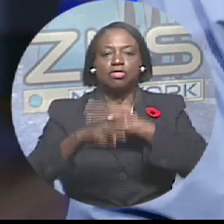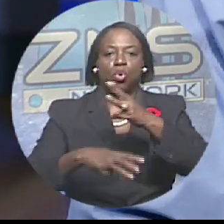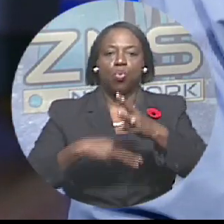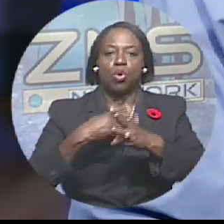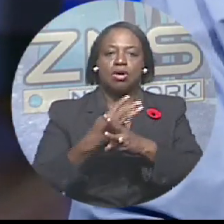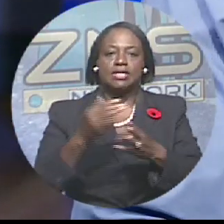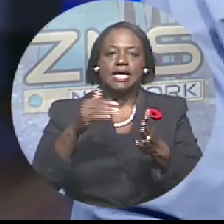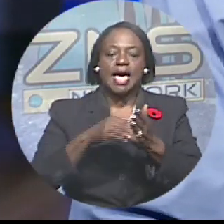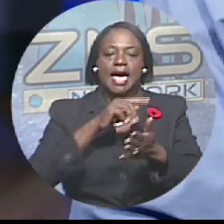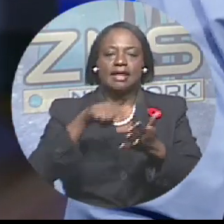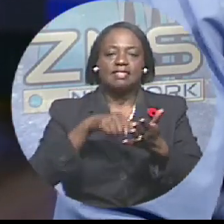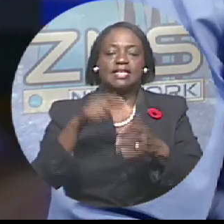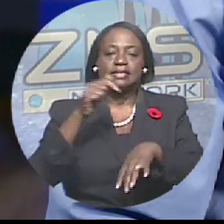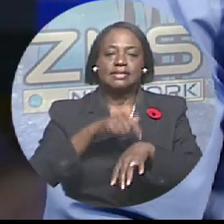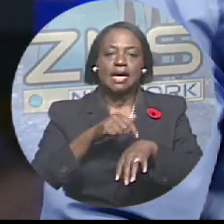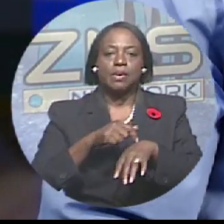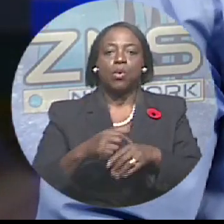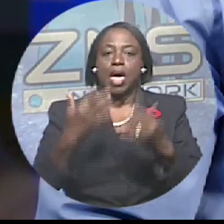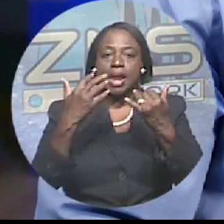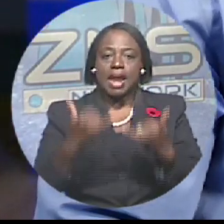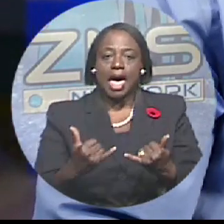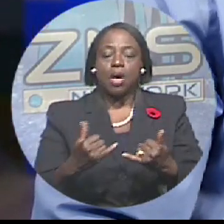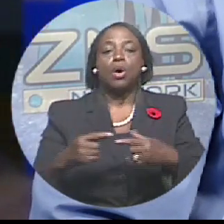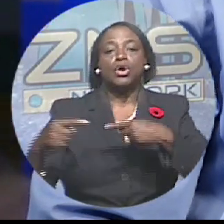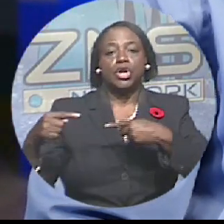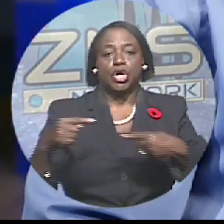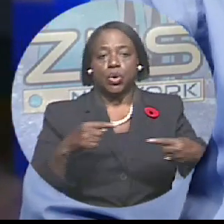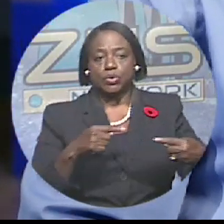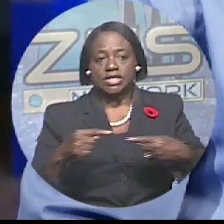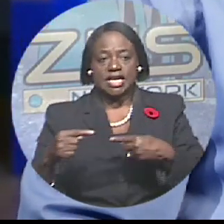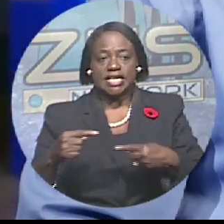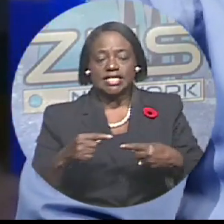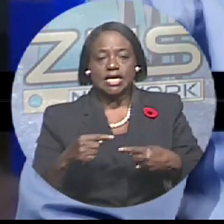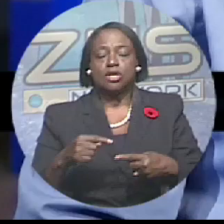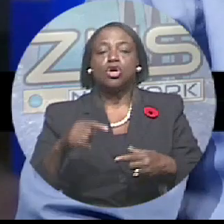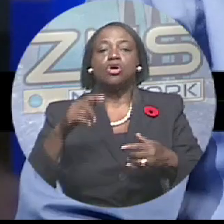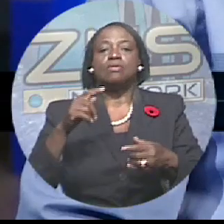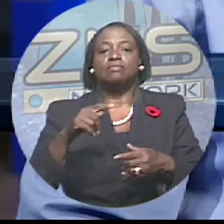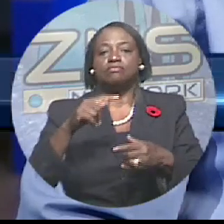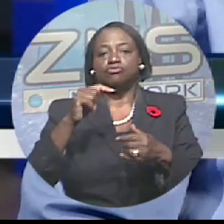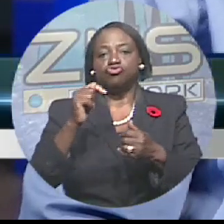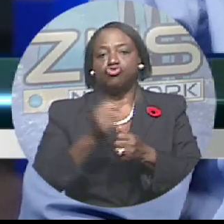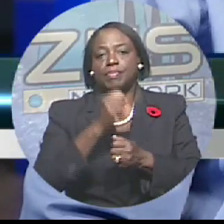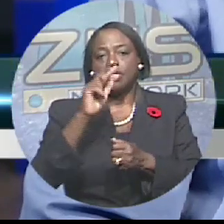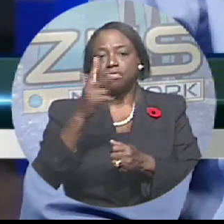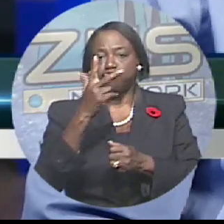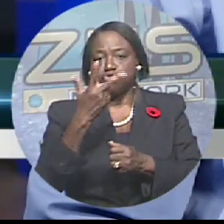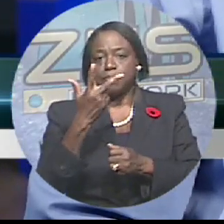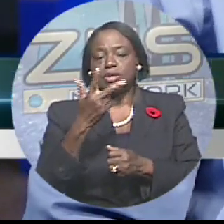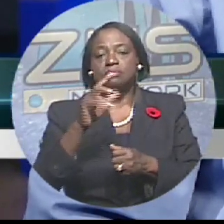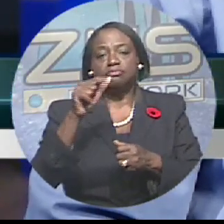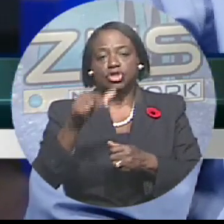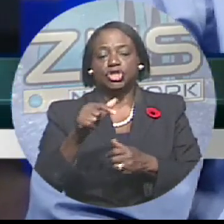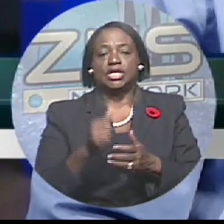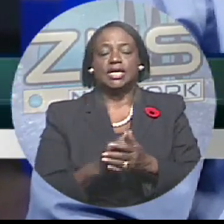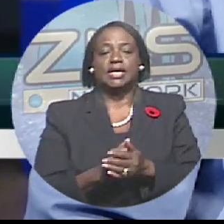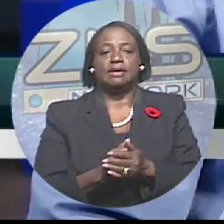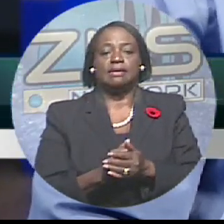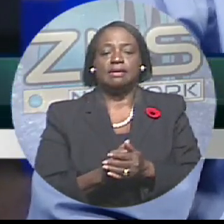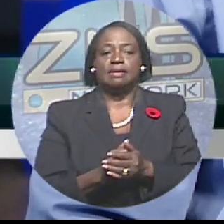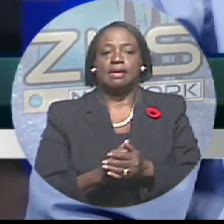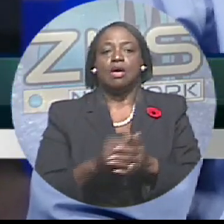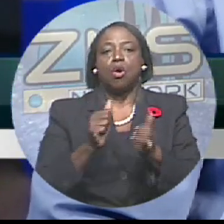are in negotiations with this very same opponent you had just mentioned, Triple G. Hopefully that fight, which I am the mandatory